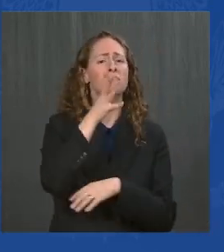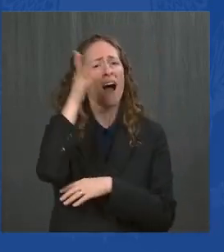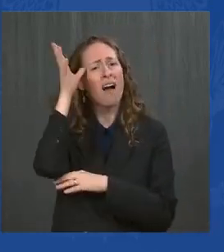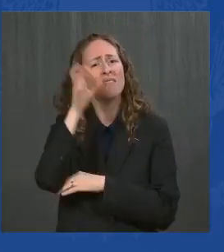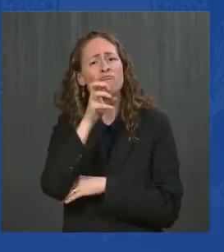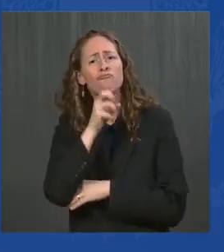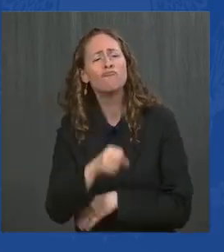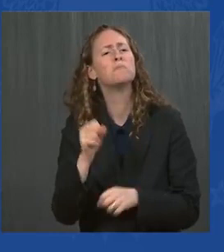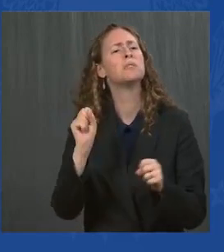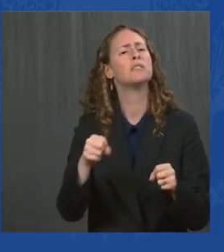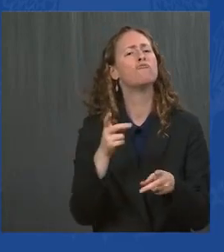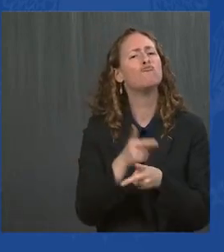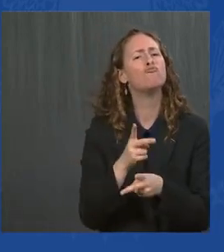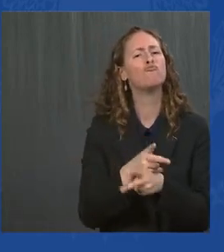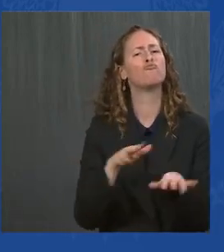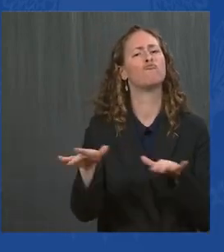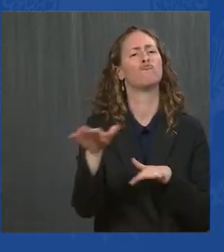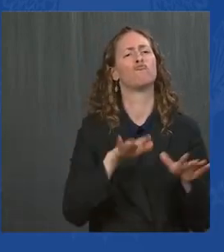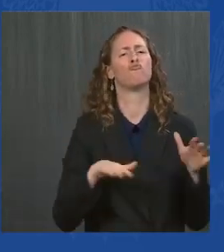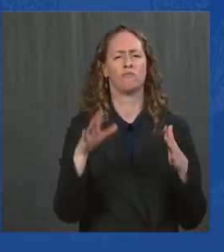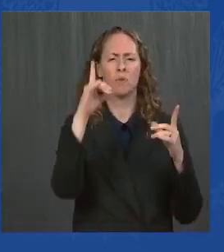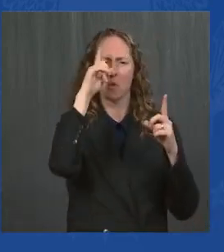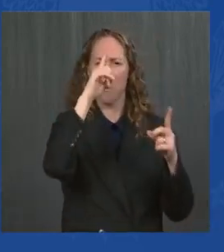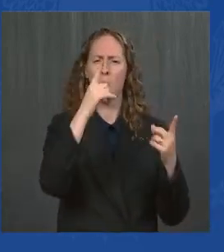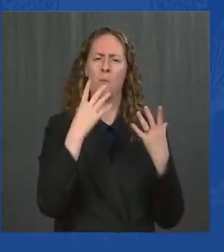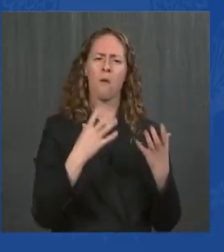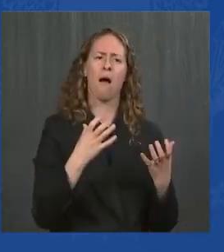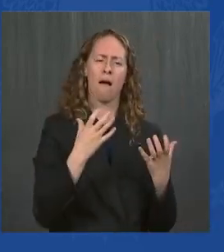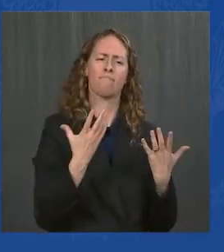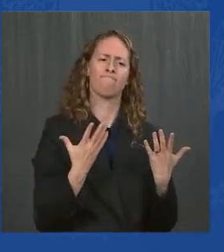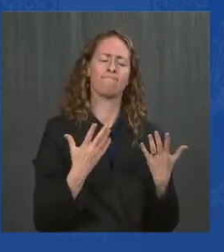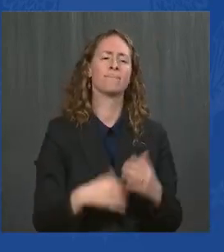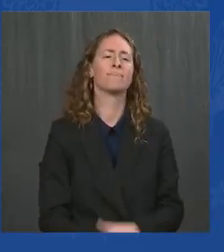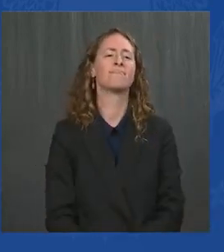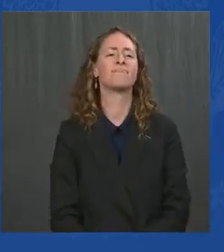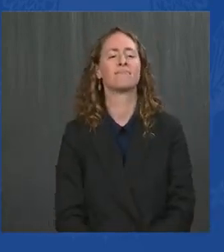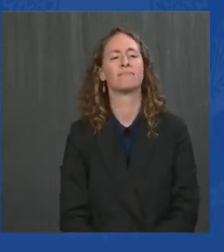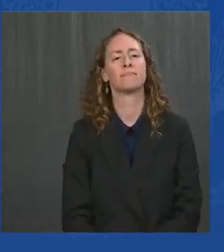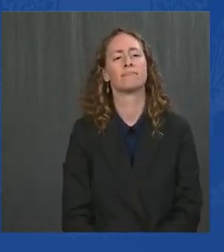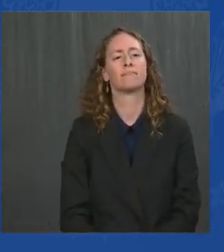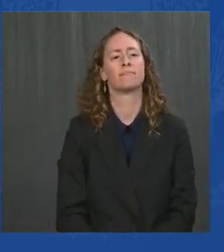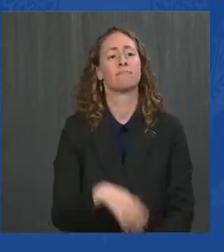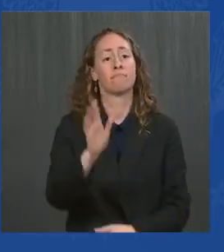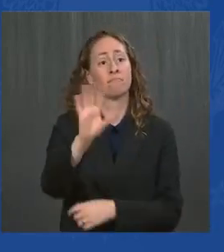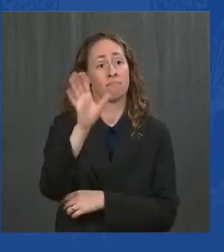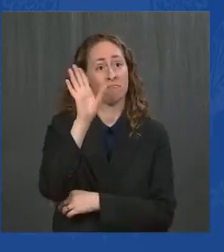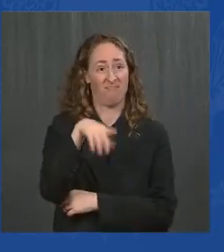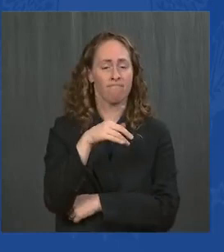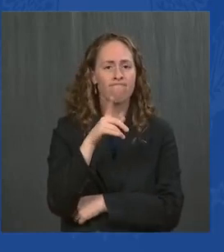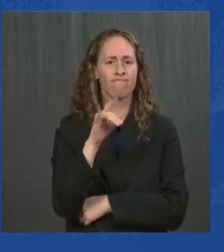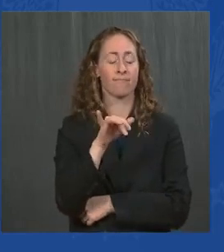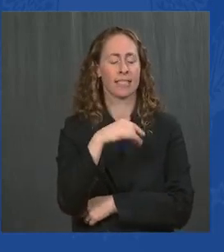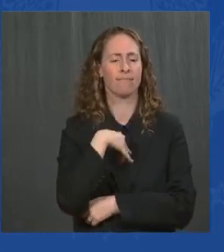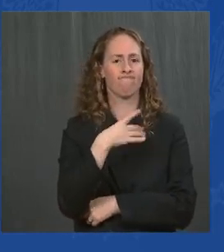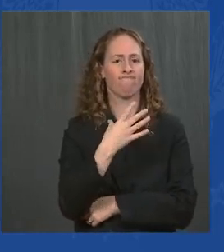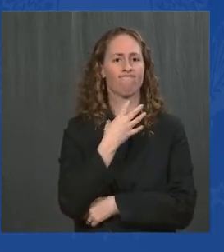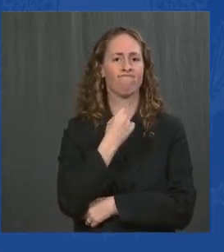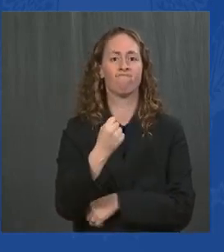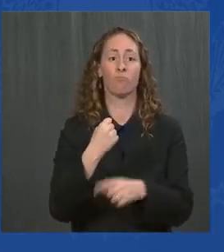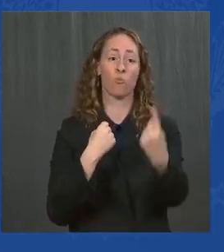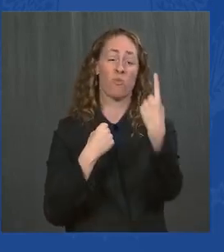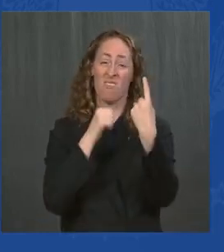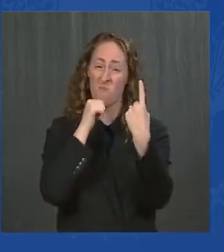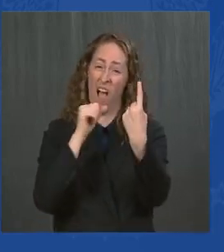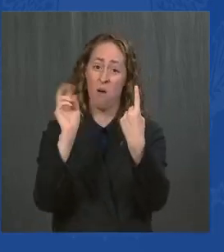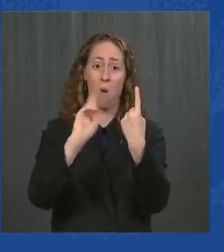What's going on in Congress? Not a single Republican supports this plan. They support the bipartisan plan, but not